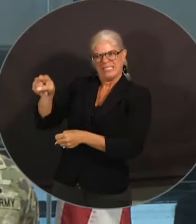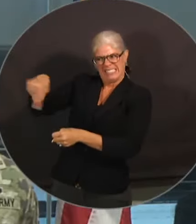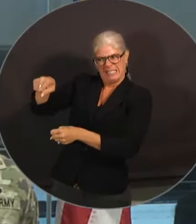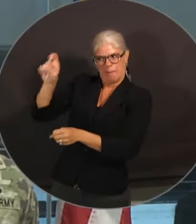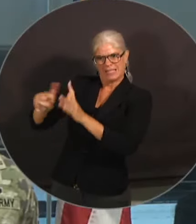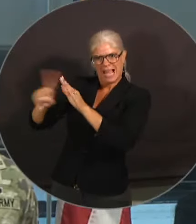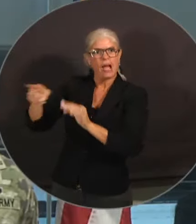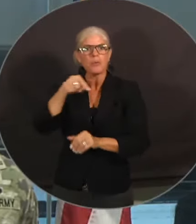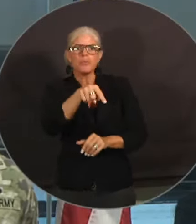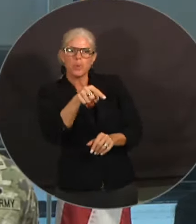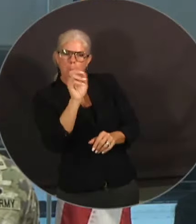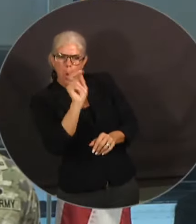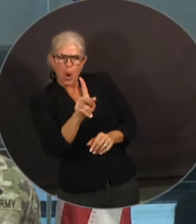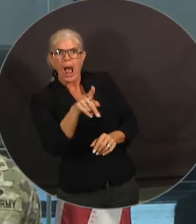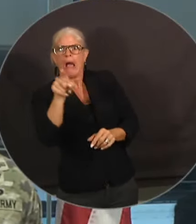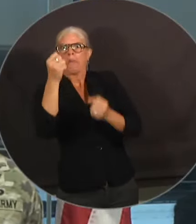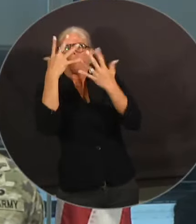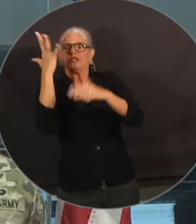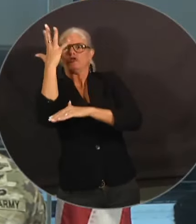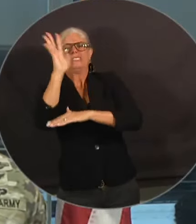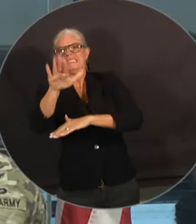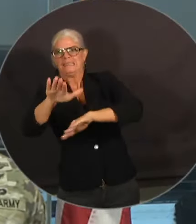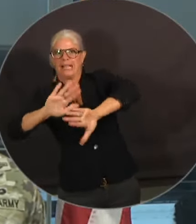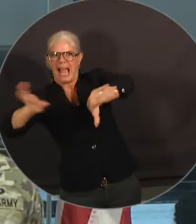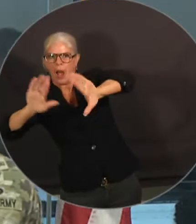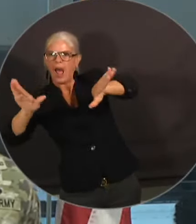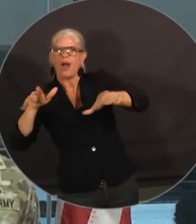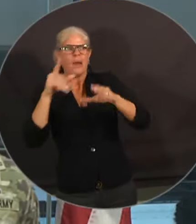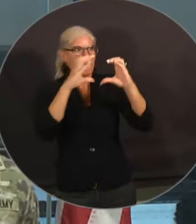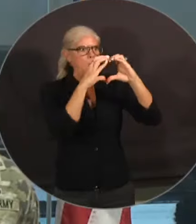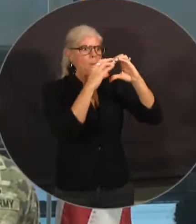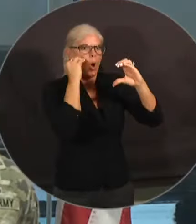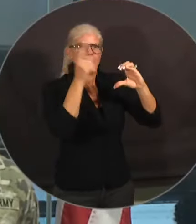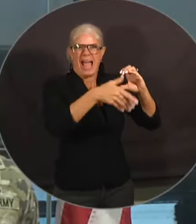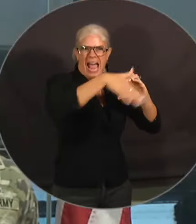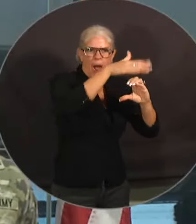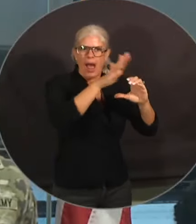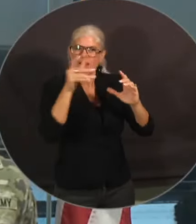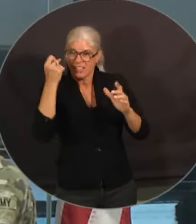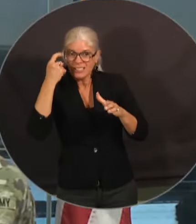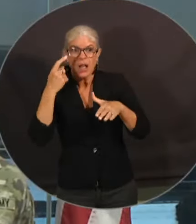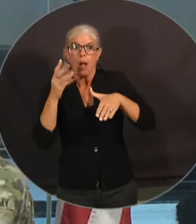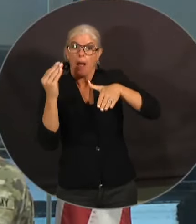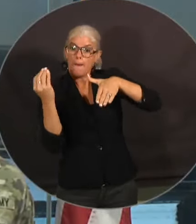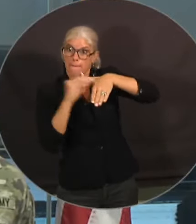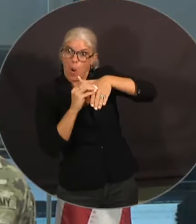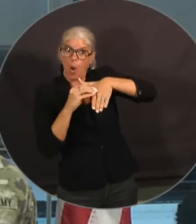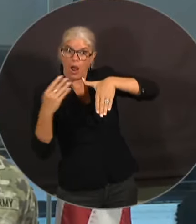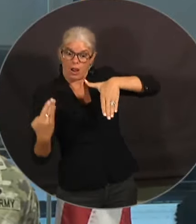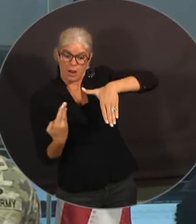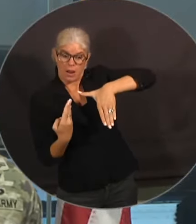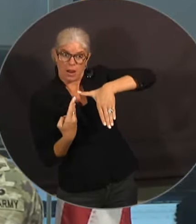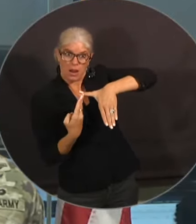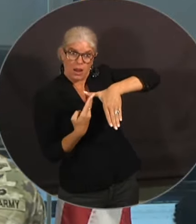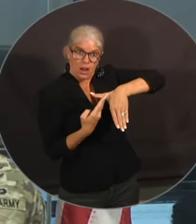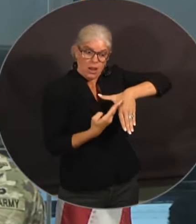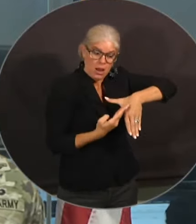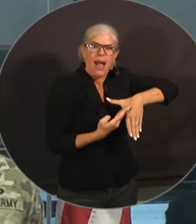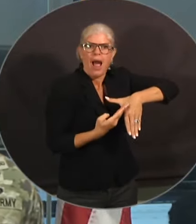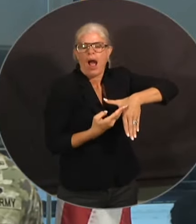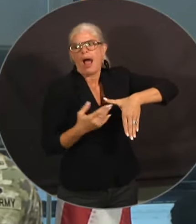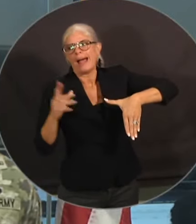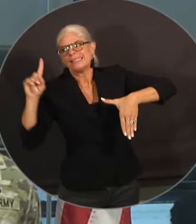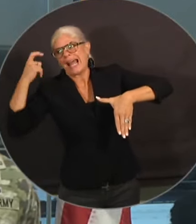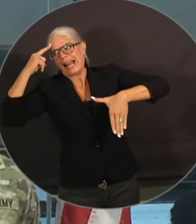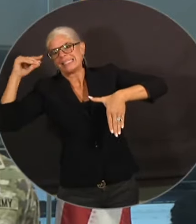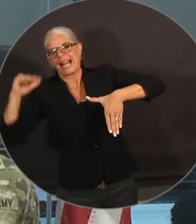issue. Trees falling is going to be an issue. The more the track shifts east, the better off for Tallahassee, of course. The more